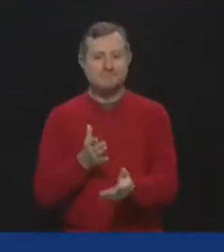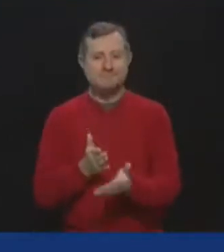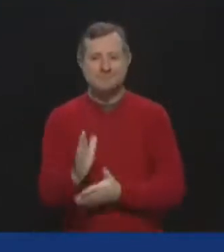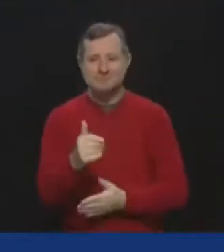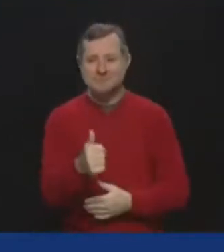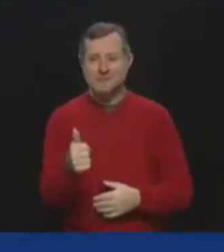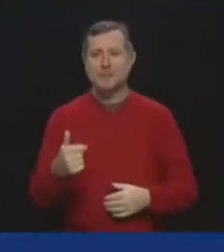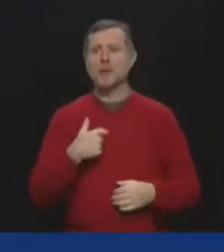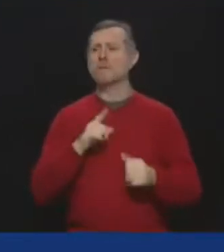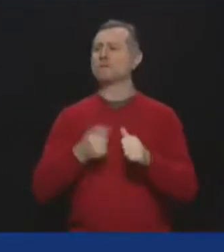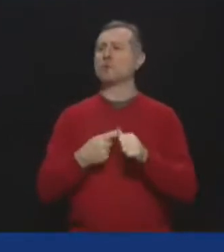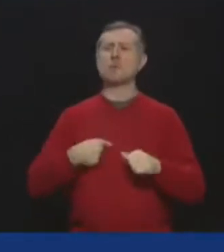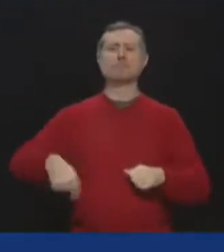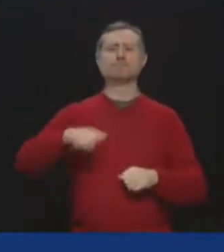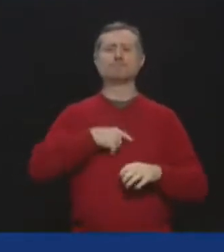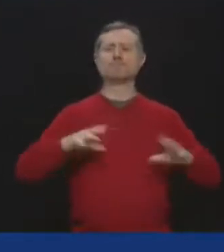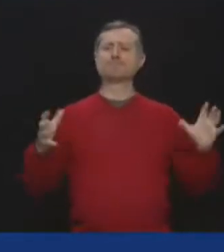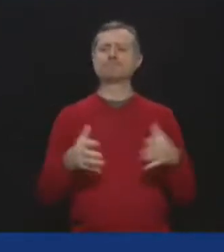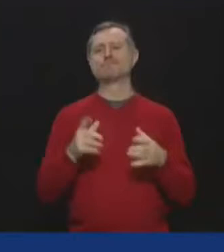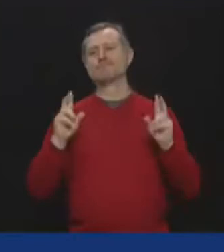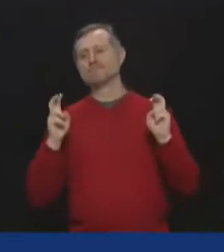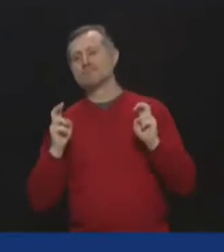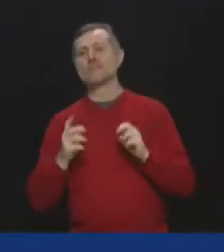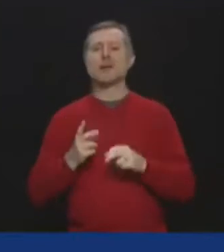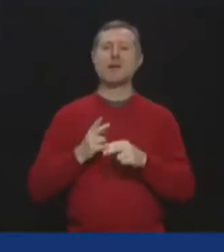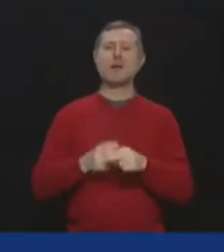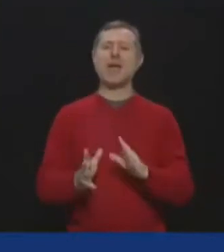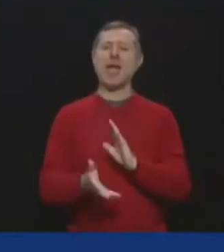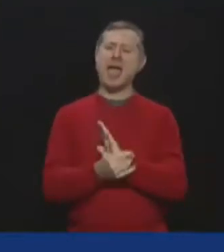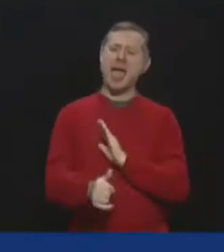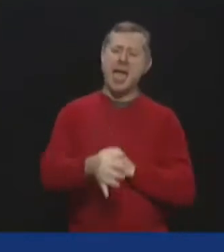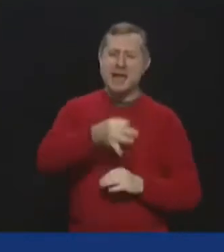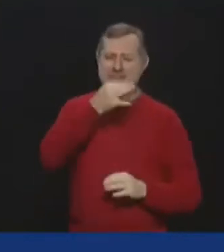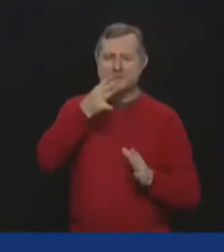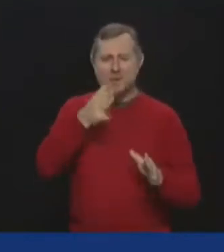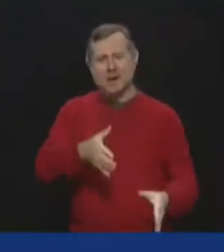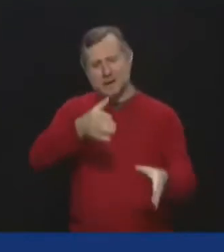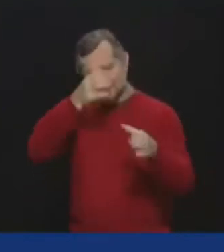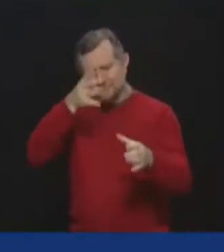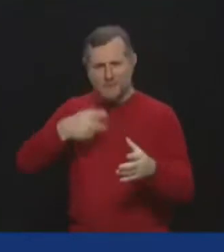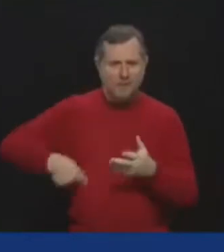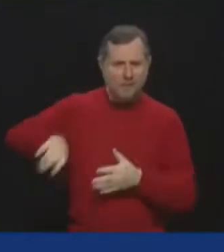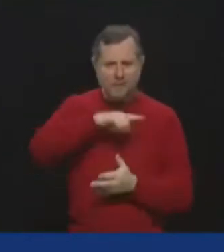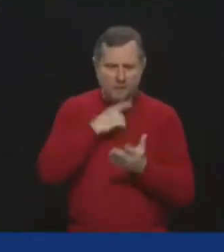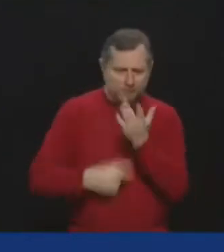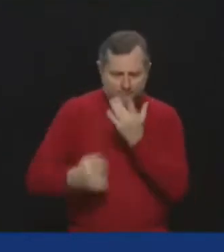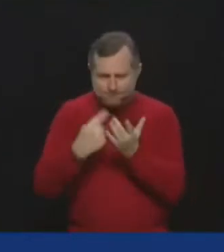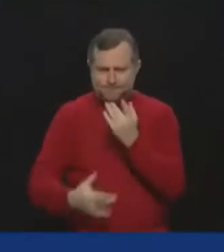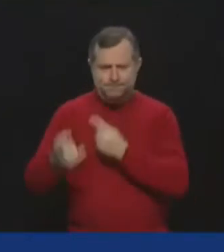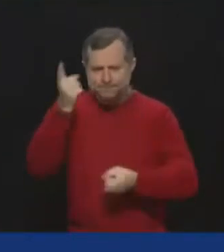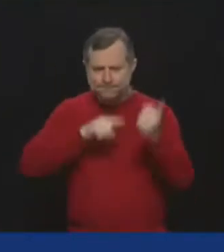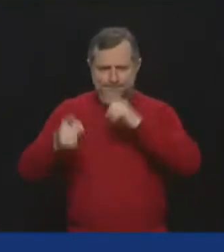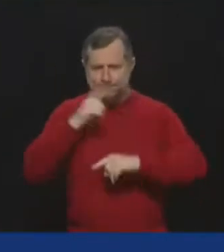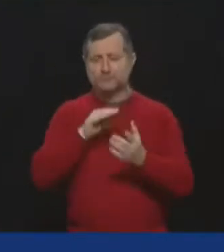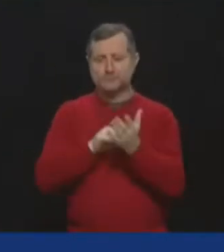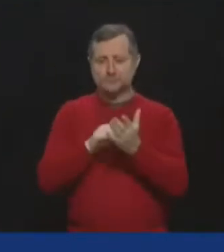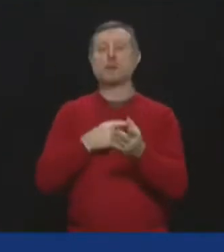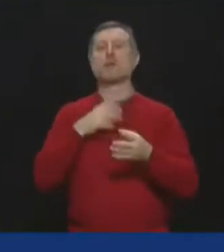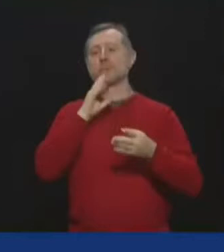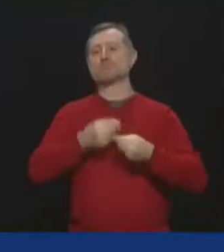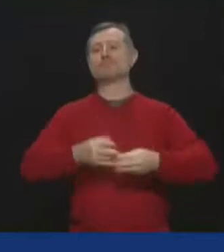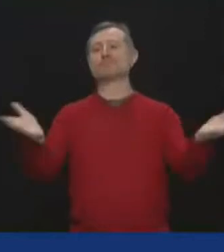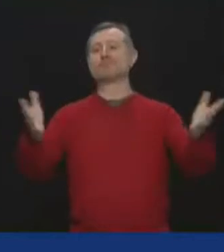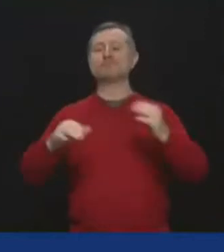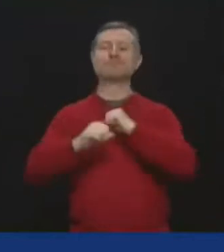People know exactly what this should look like, how it should be done, and it'll be shared with providers on webinars and other forms of information. Also,